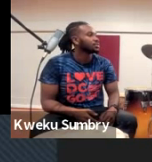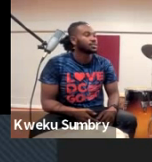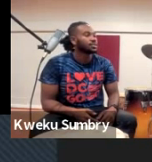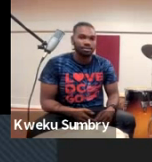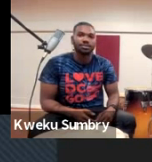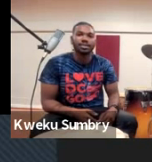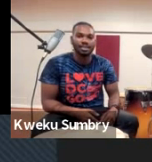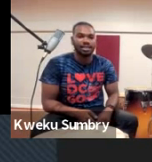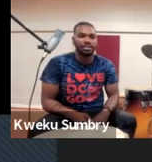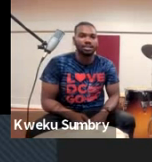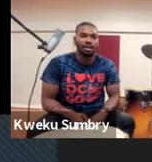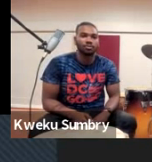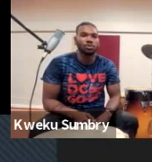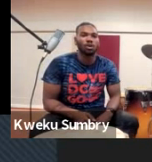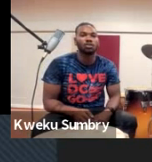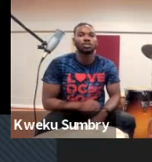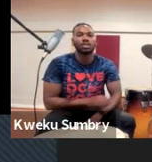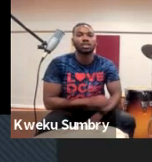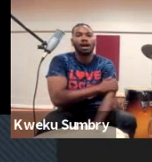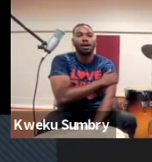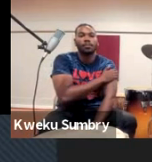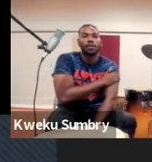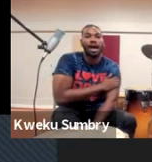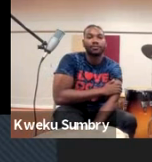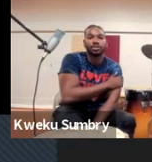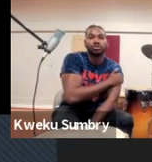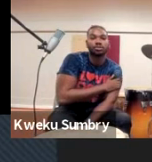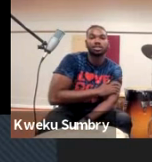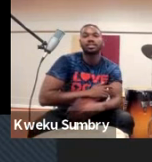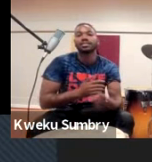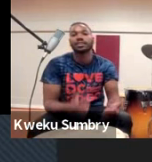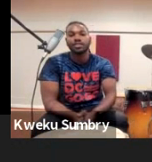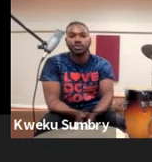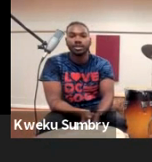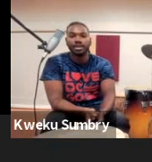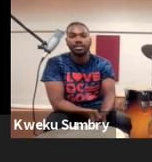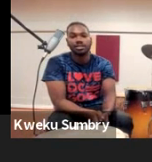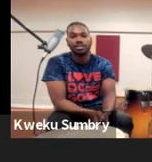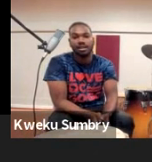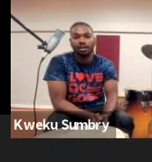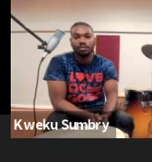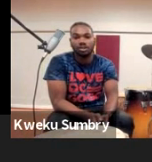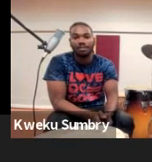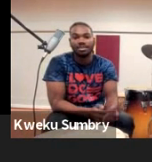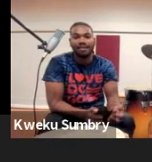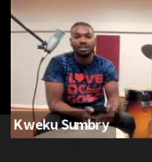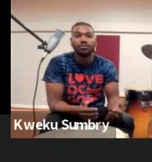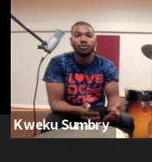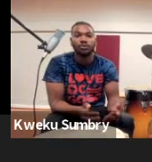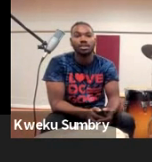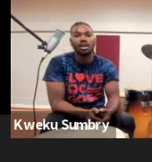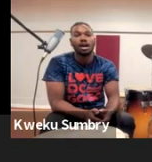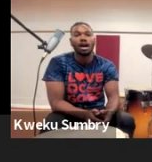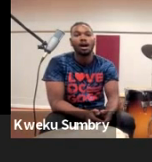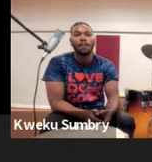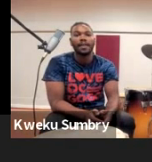direct itself. Mm, exactly. You know? So all across Africa, drums are said to carry spirit and described as having a